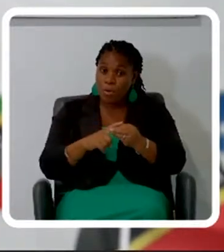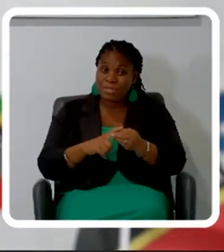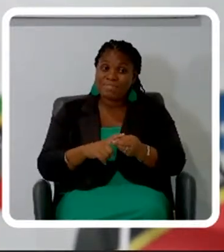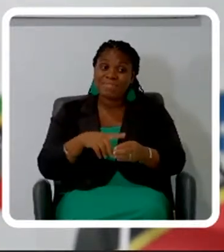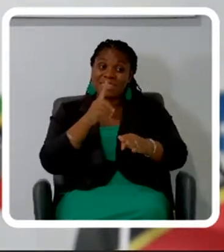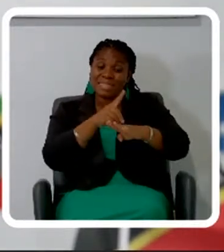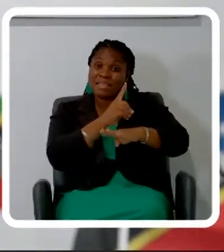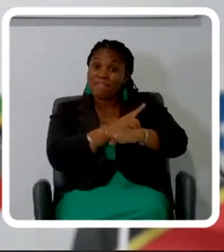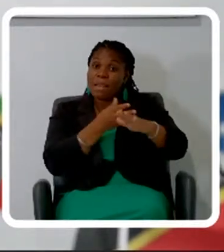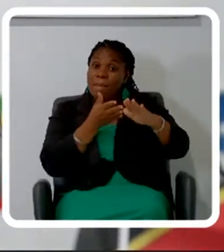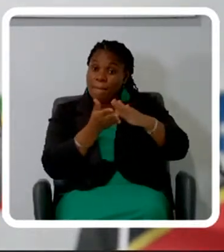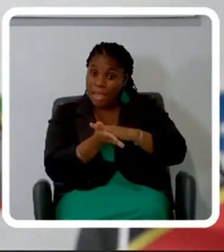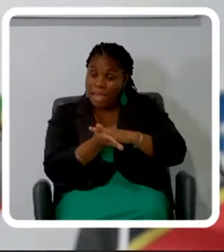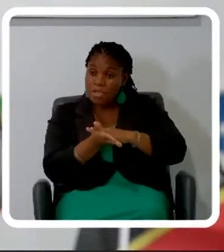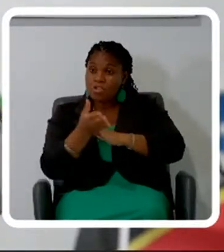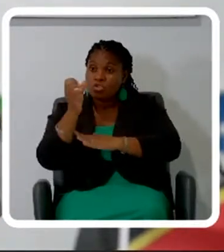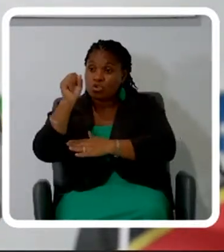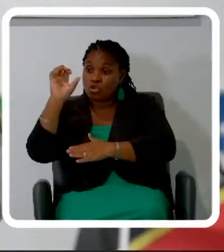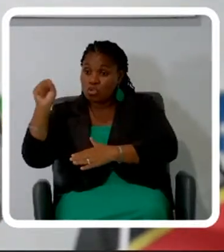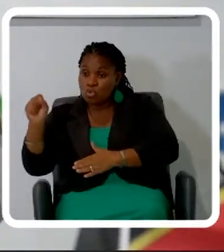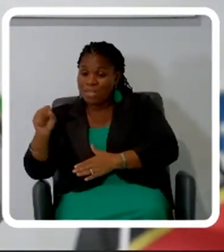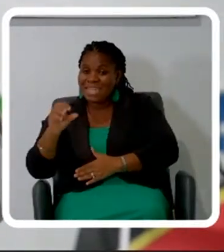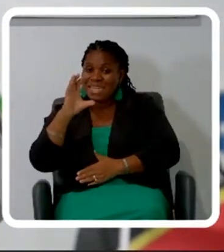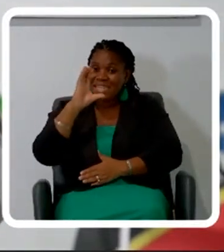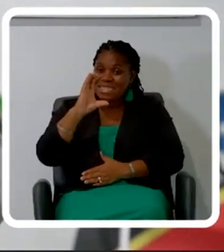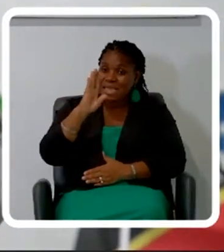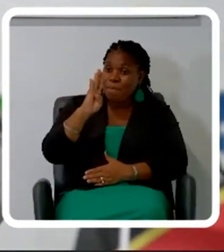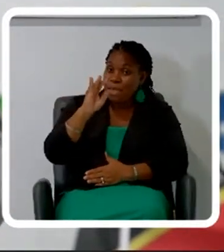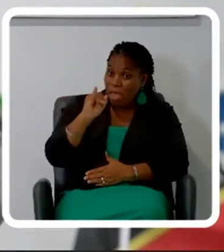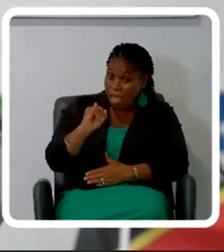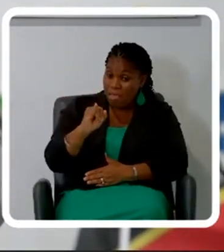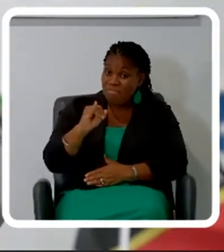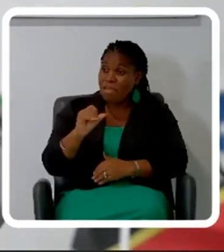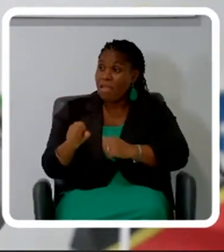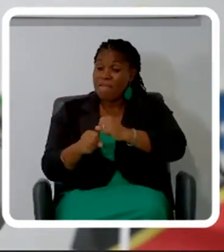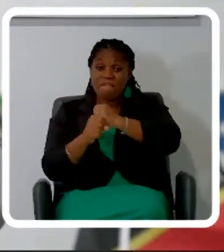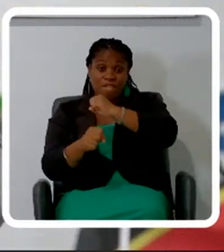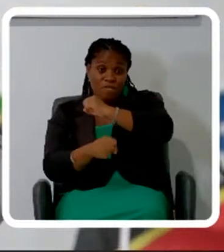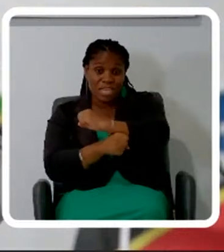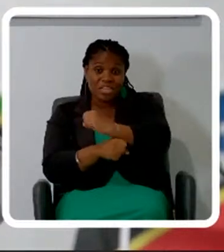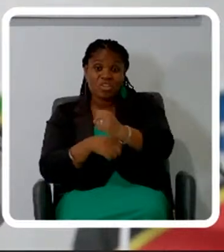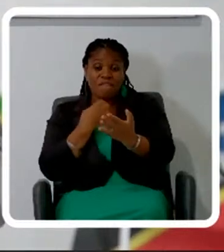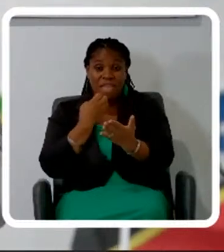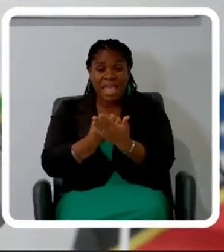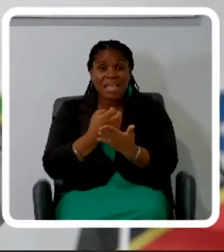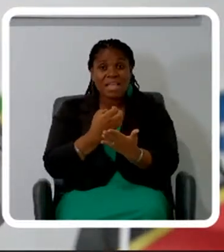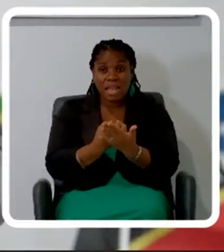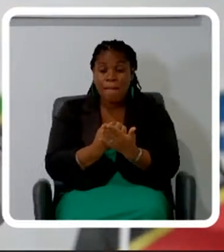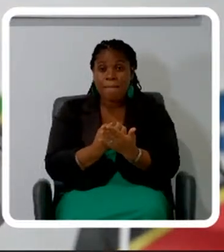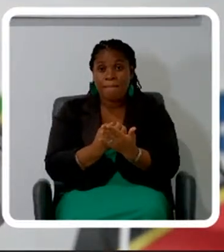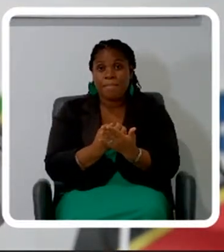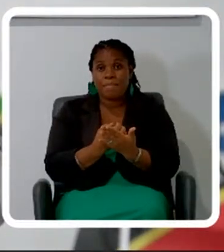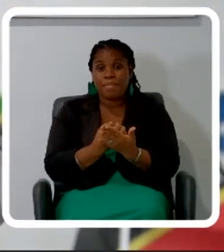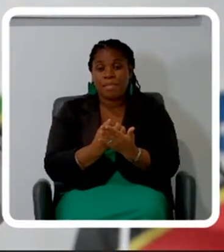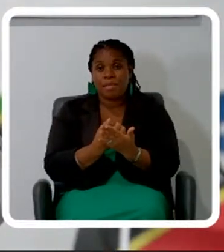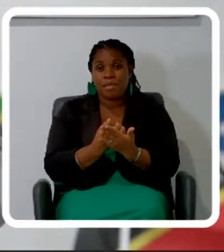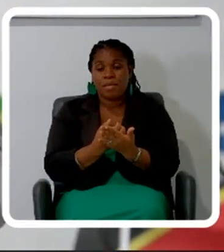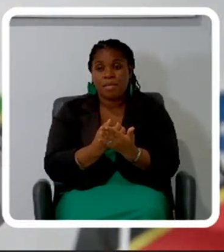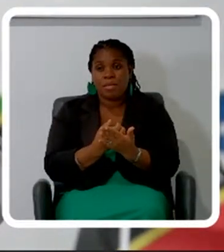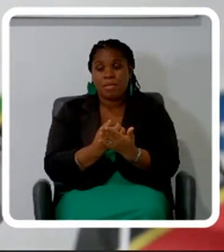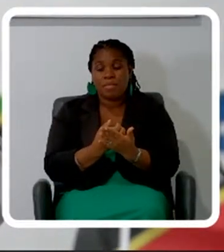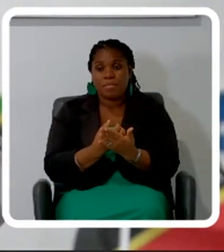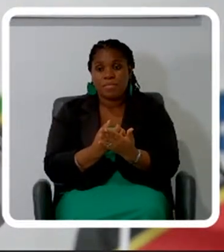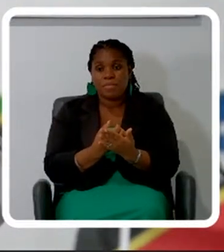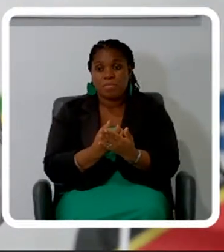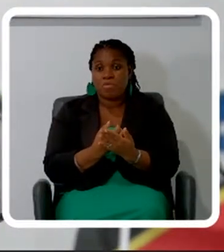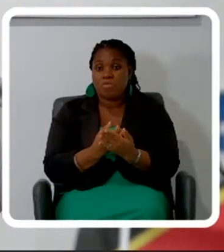Social Security, the CBI program, the very foundation of our economic life, the foundation